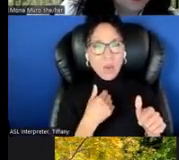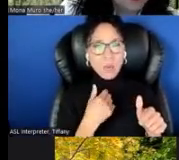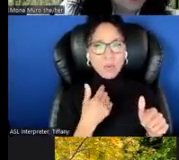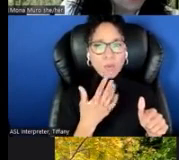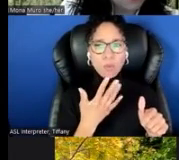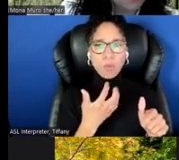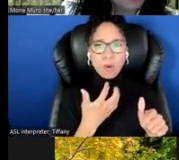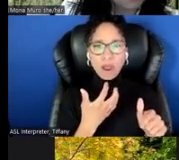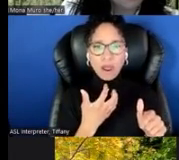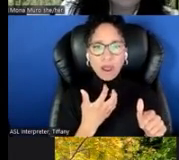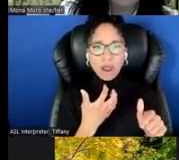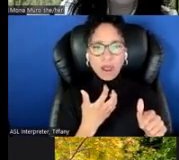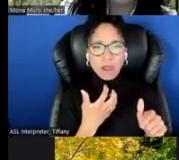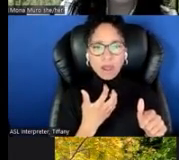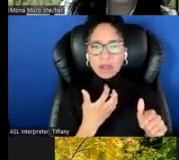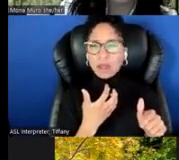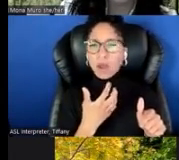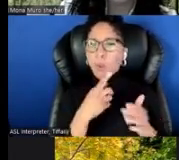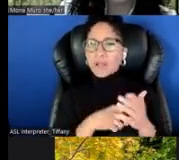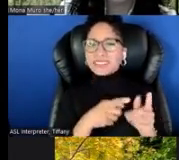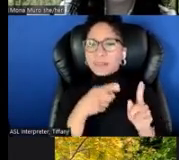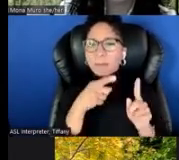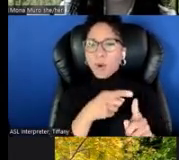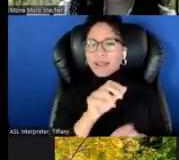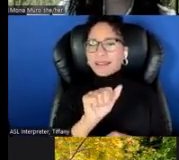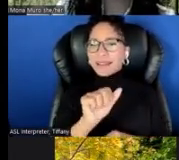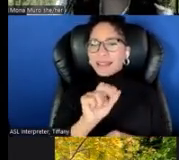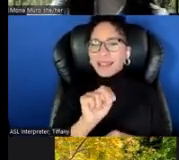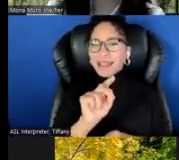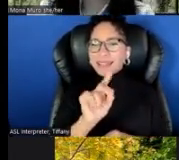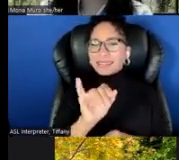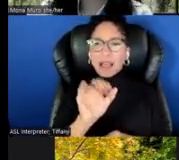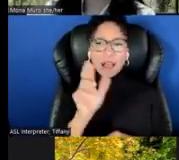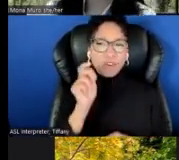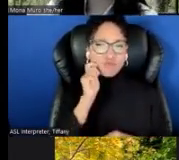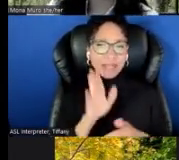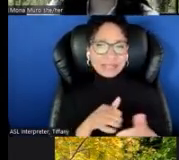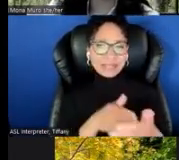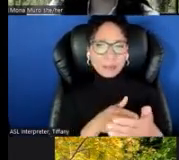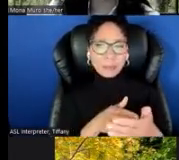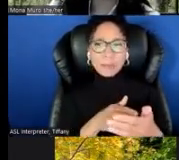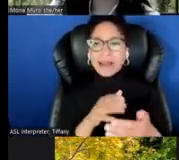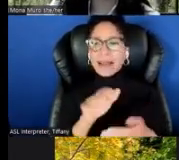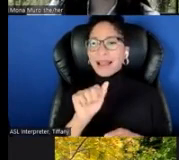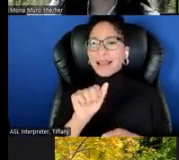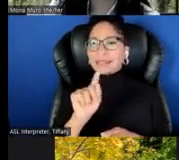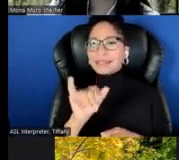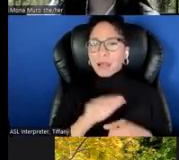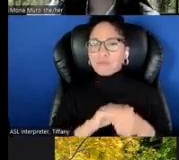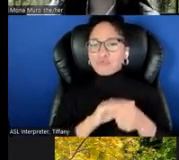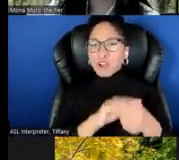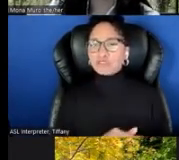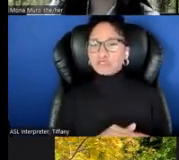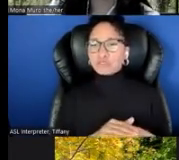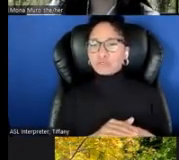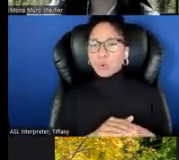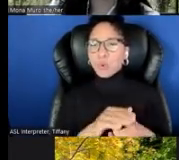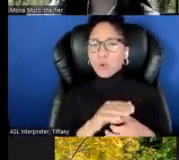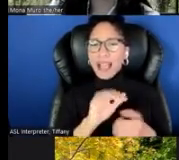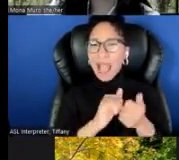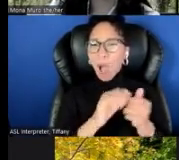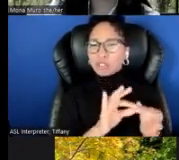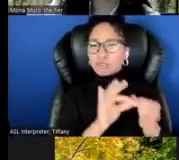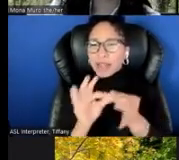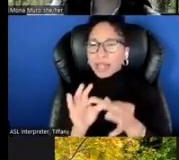why look at anti-racism and anti-oppression work as anti-violence work? Like, what is anti-violence work really